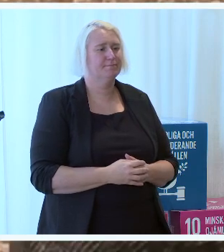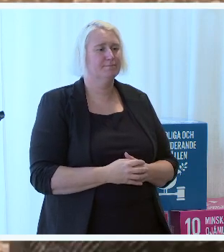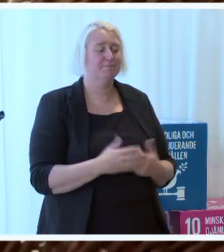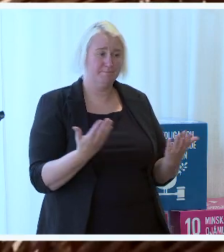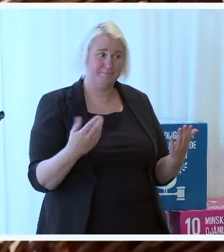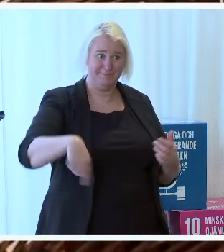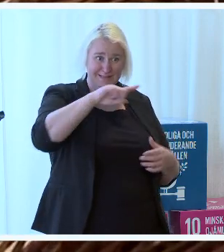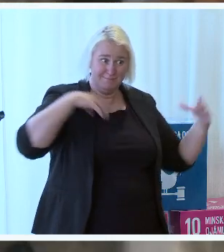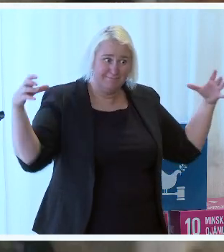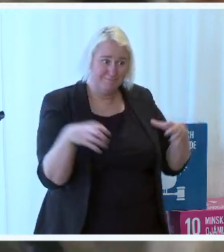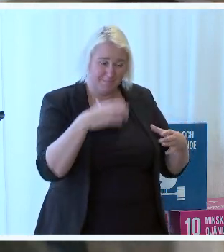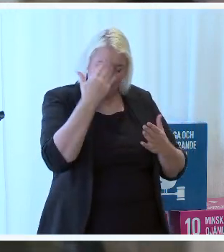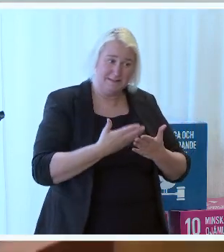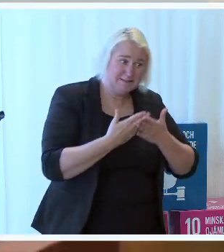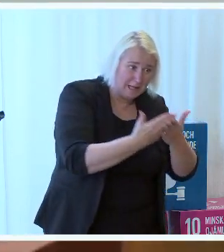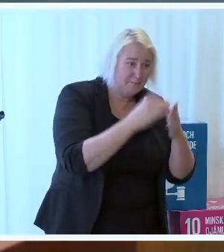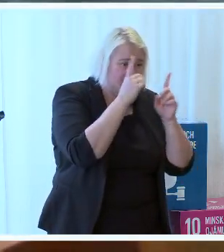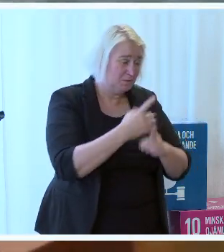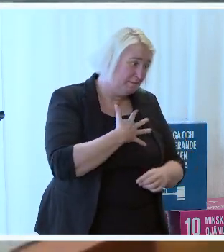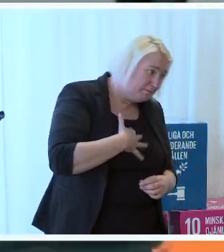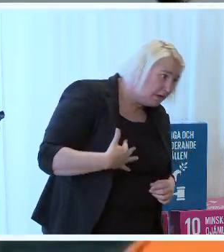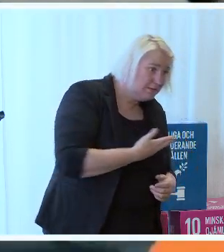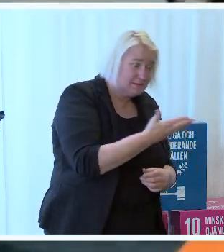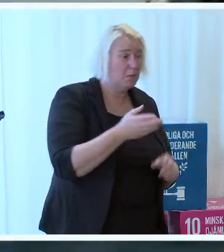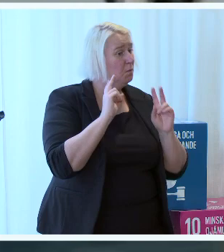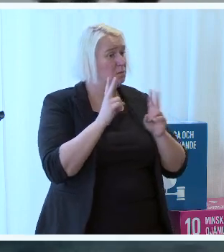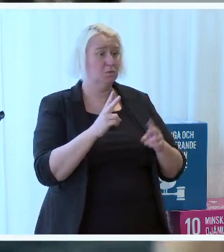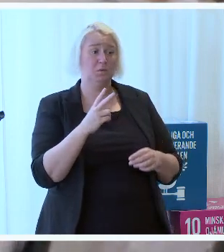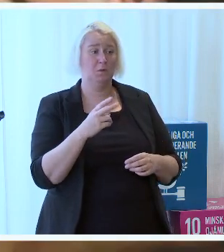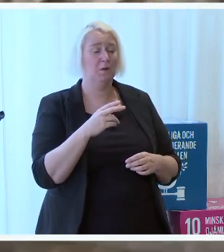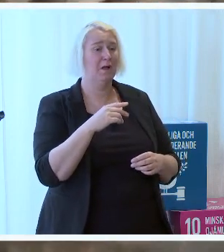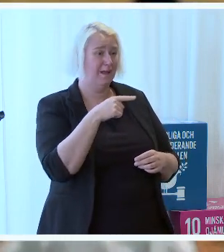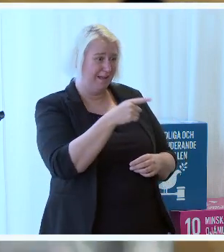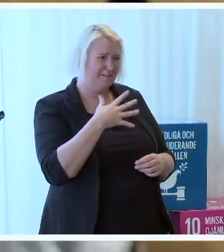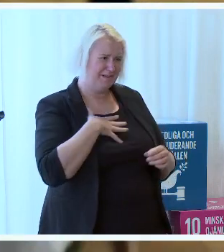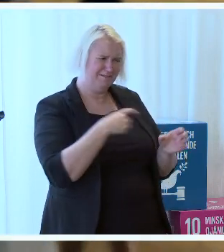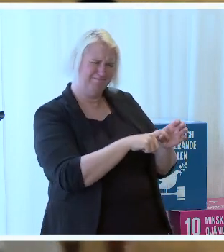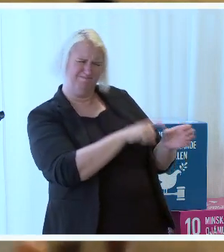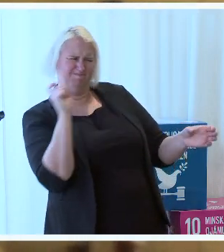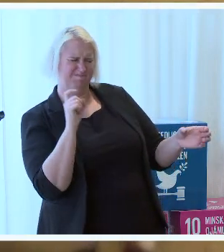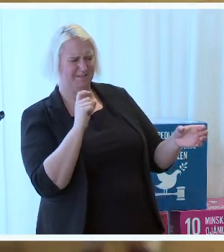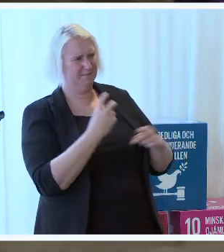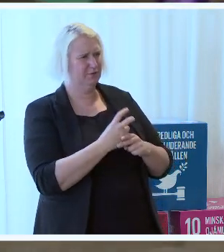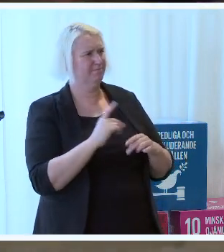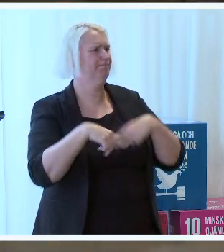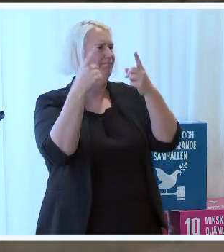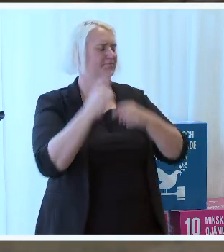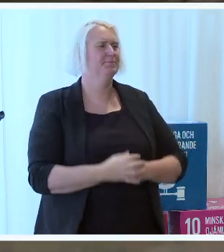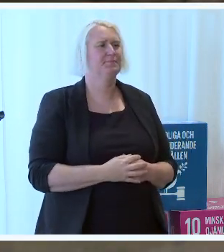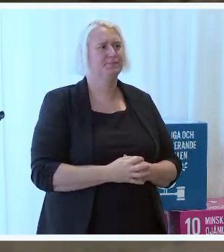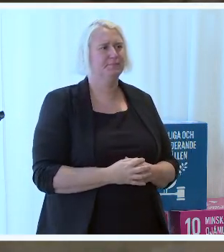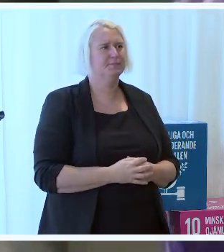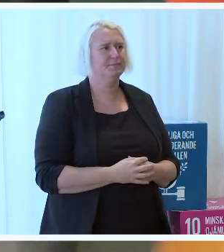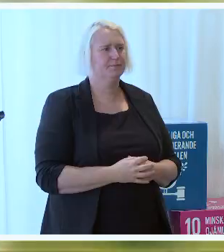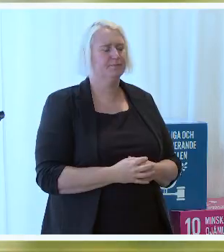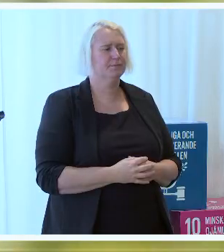in poverty, we're helping people out of poverty, restoring dignity. And it doesn't stop